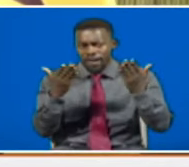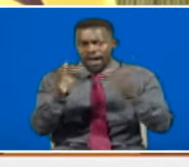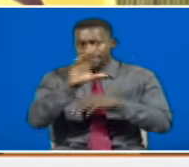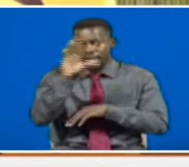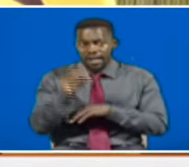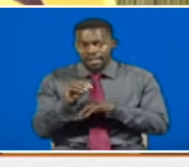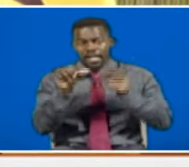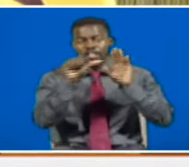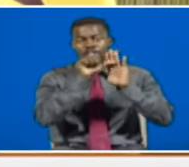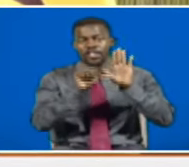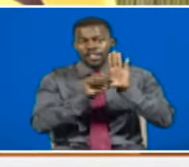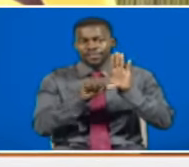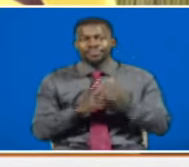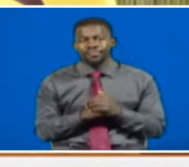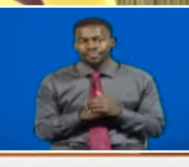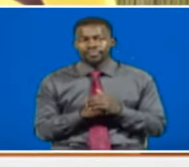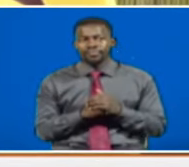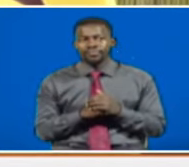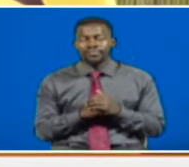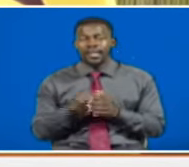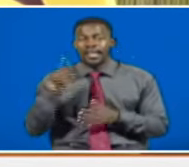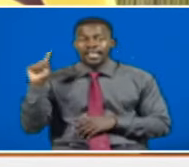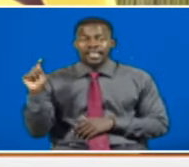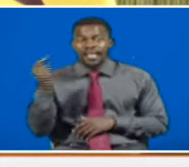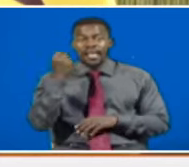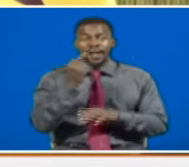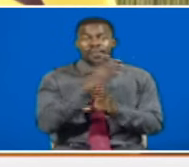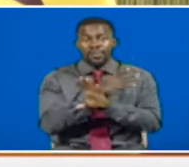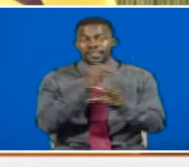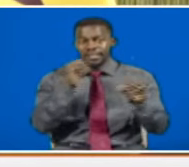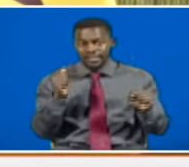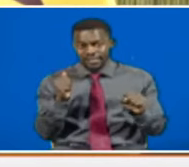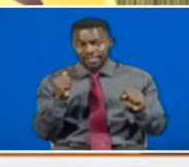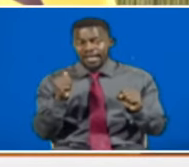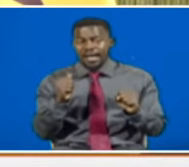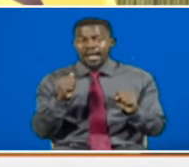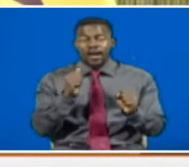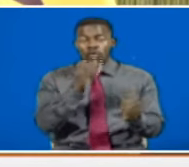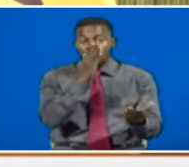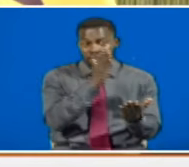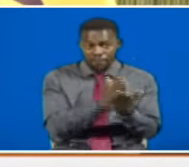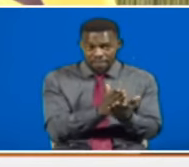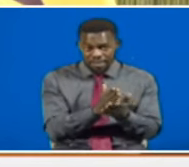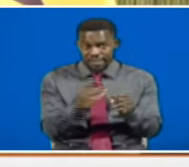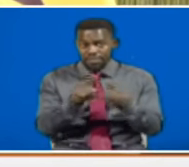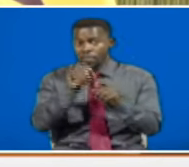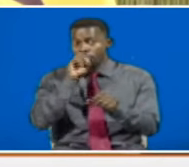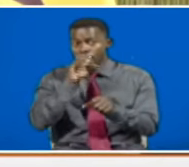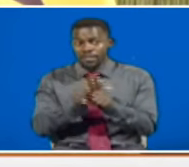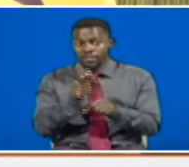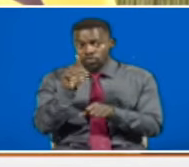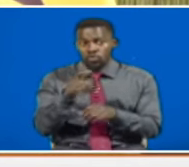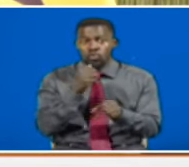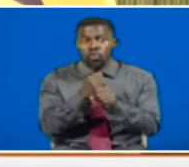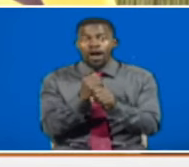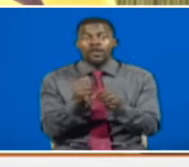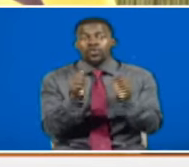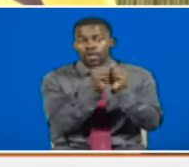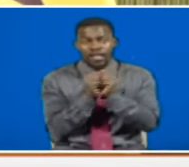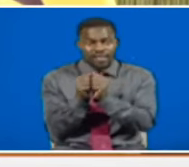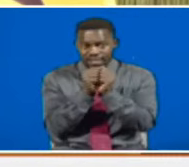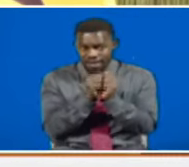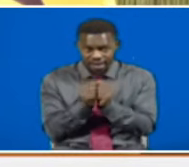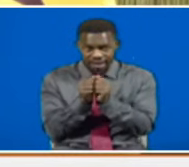purpose of this visit by the Kenyan president is to reaffirm the ties of cooperation and the bonds of